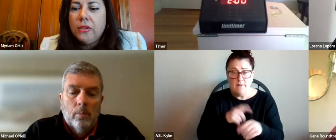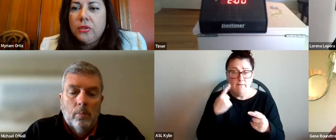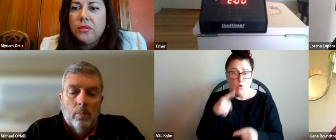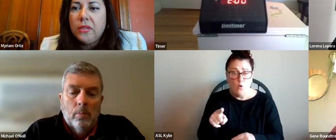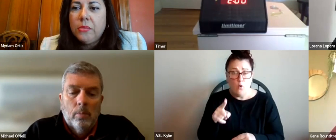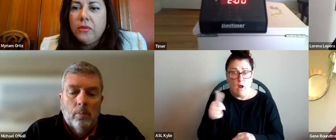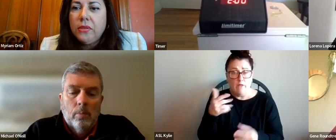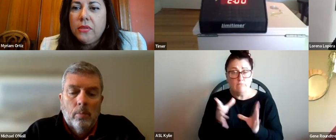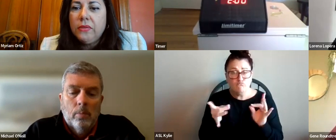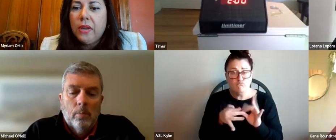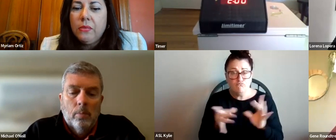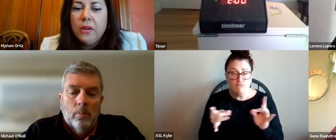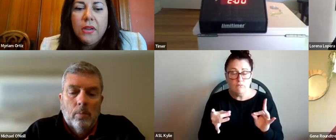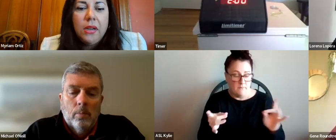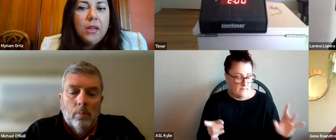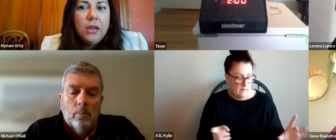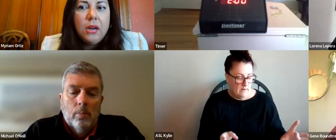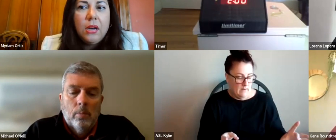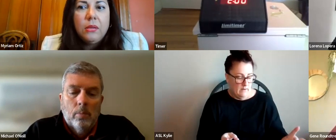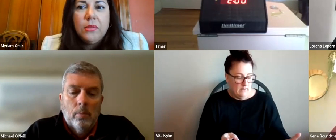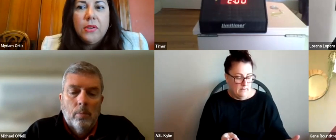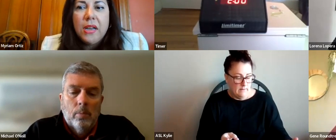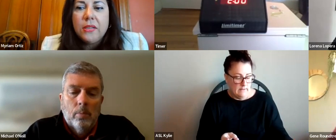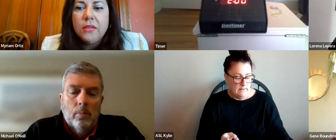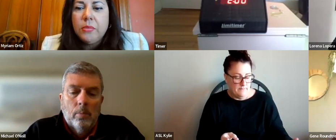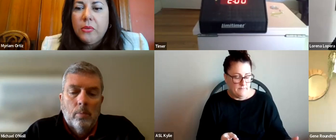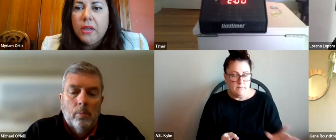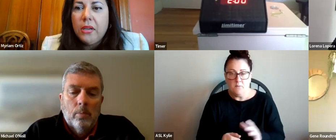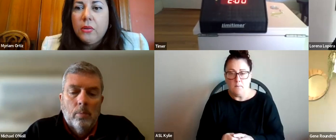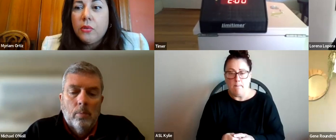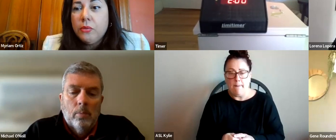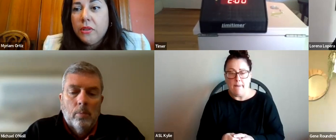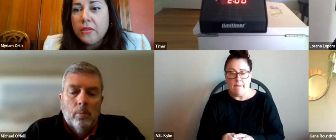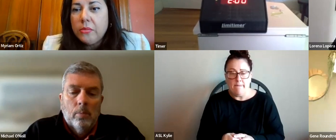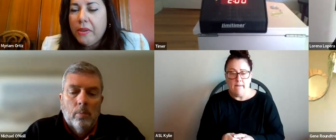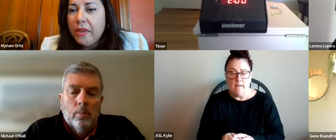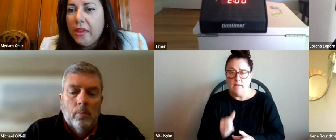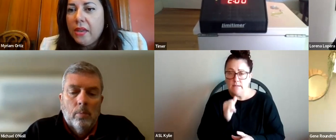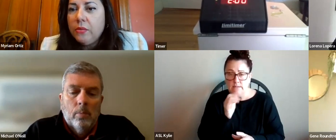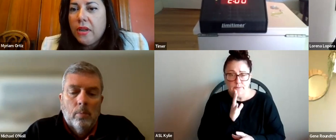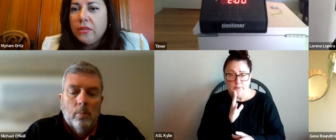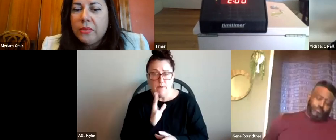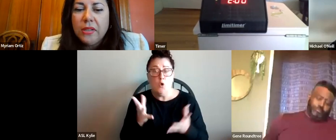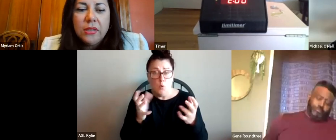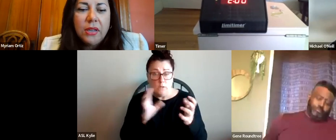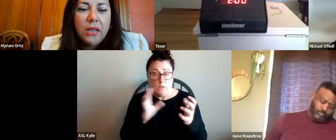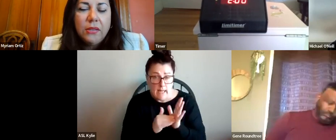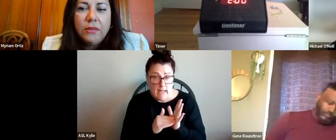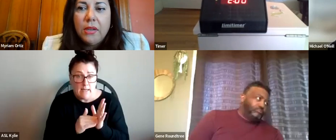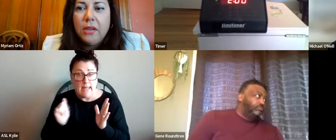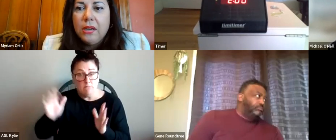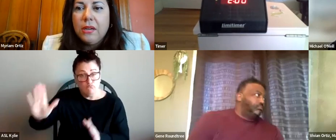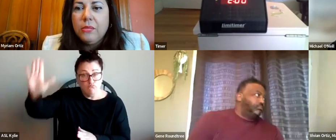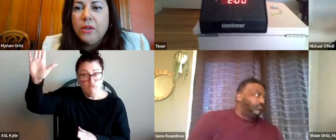for additional testimony. So if anyone who hasn't spoken or would like to speak again would like to raise their